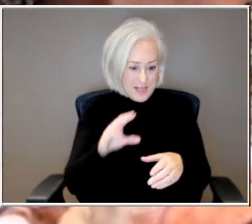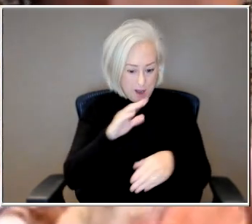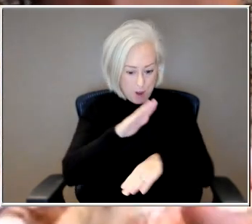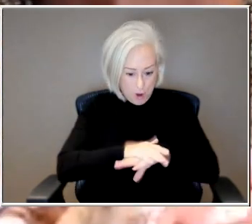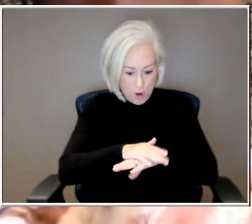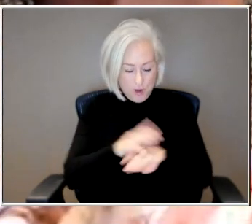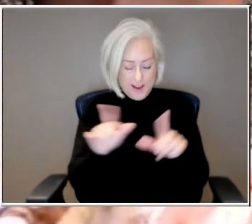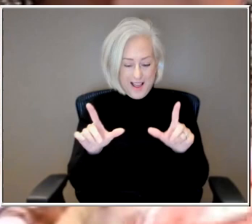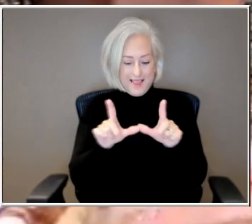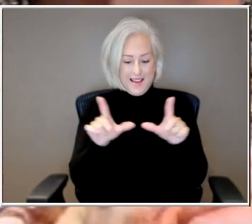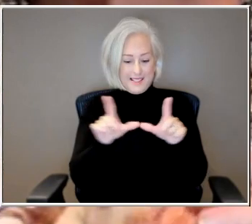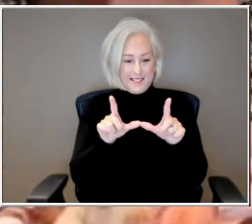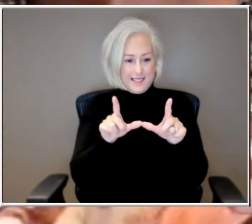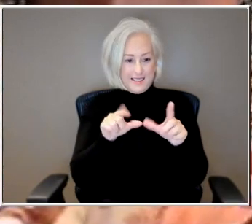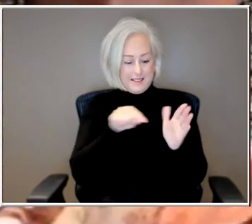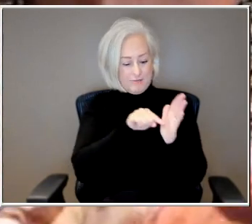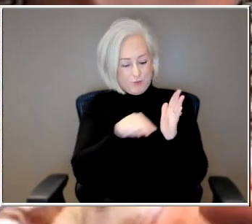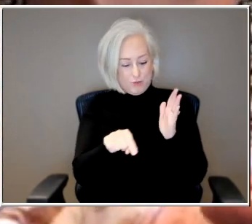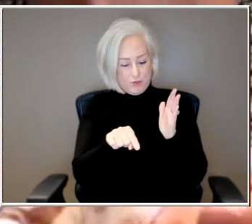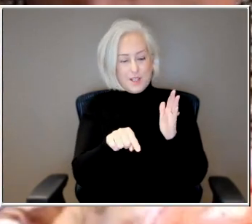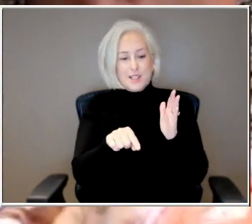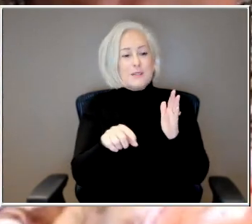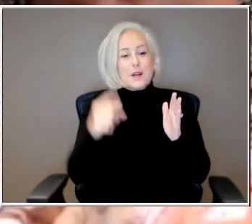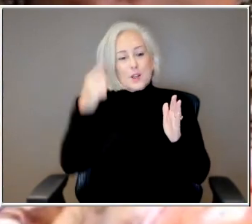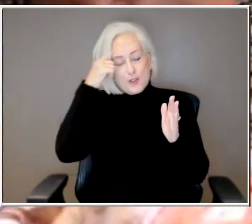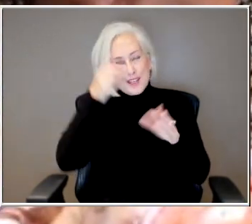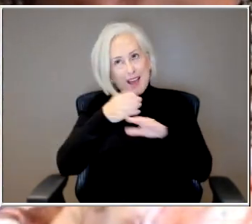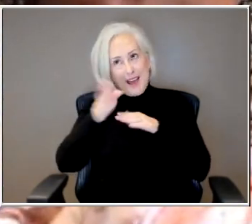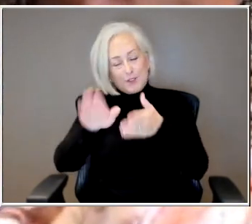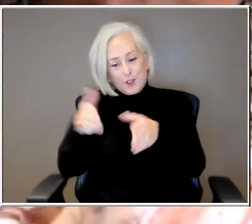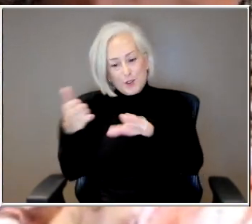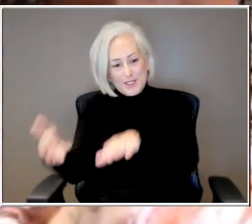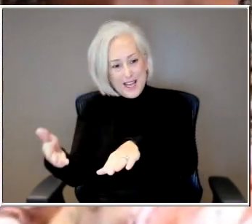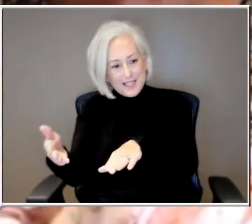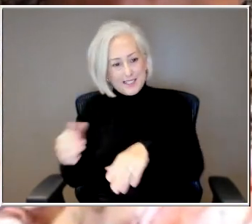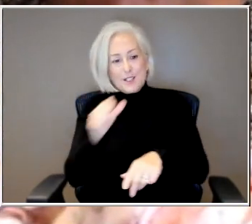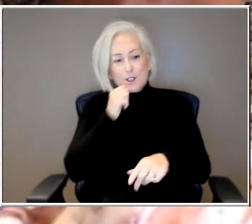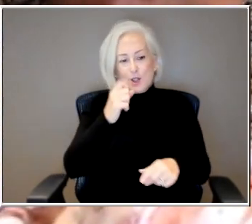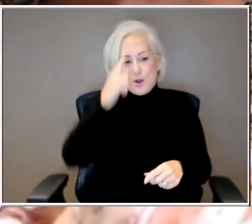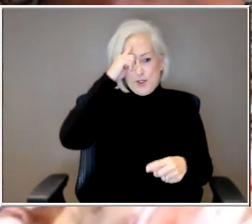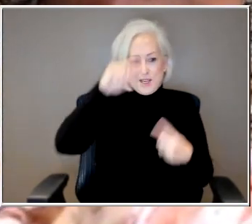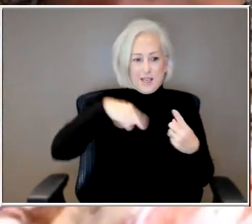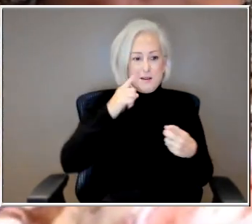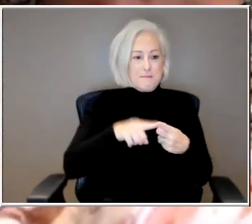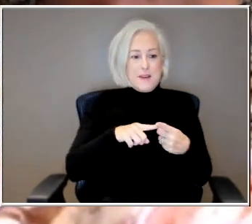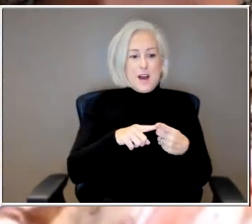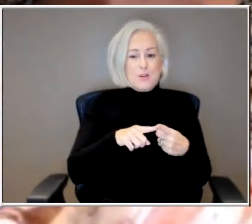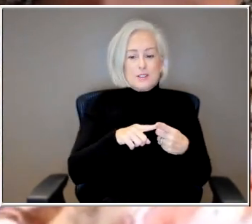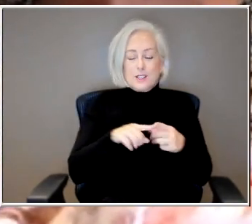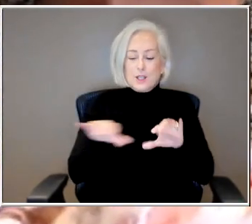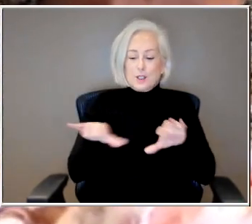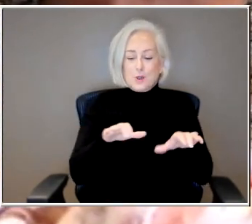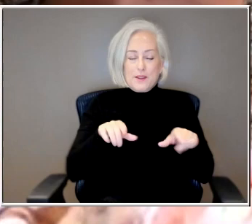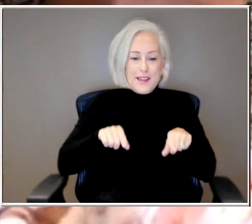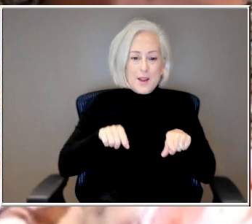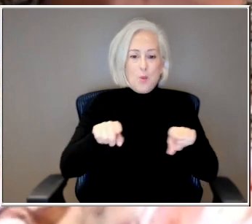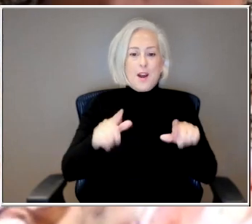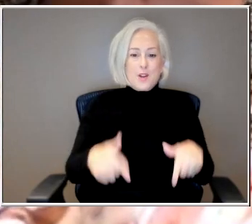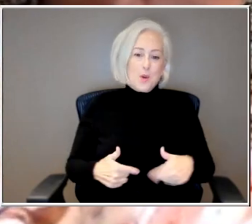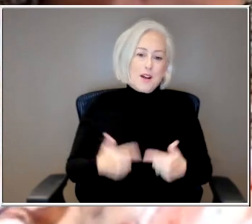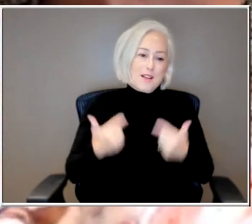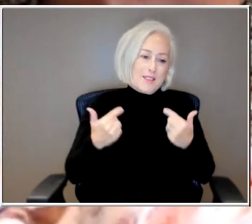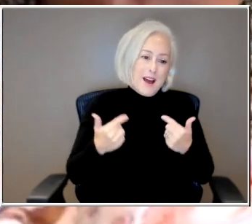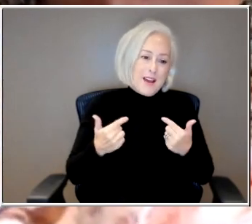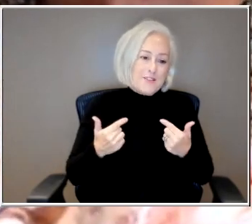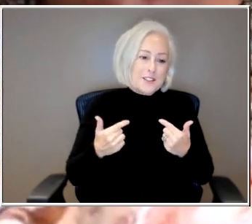always think of that as when you're deceased, you can donate. None of us were really familiar with and aware that you could do living donate